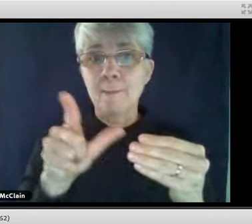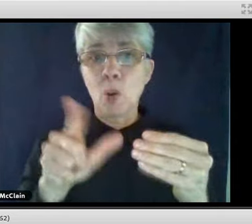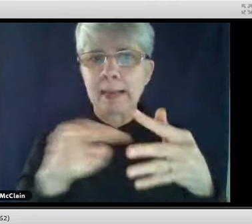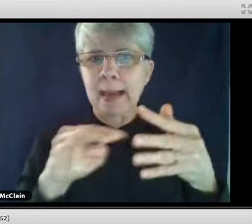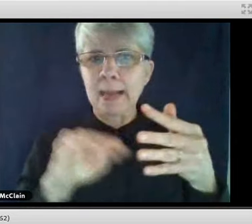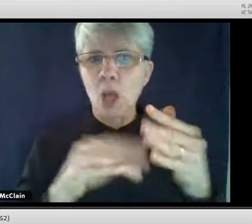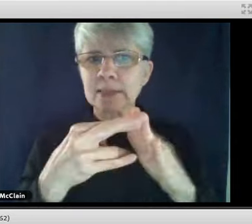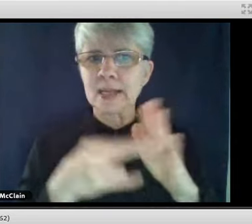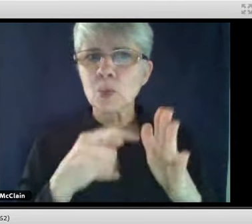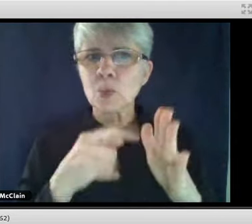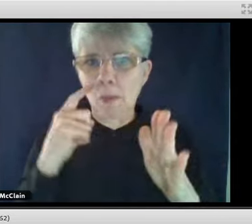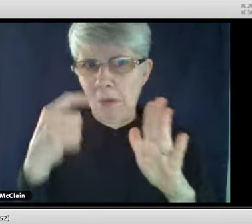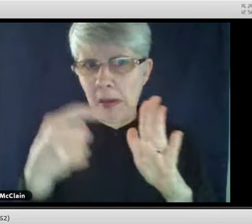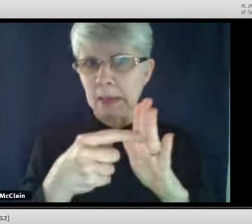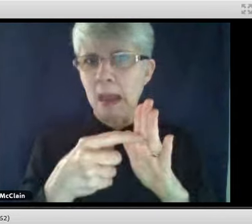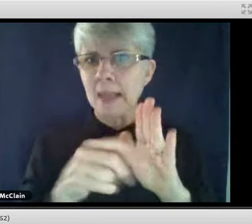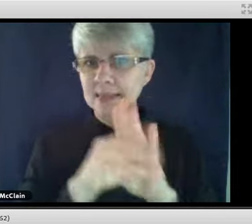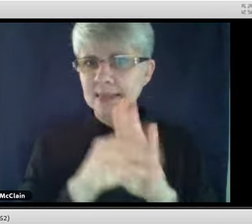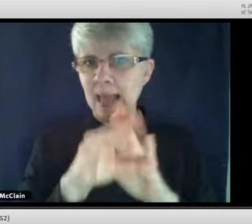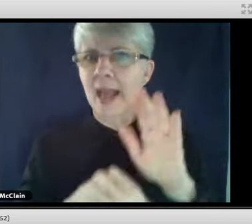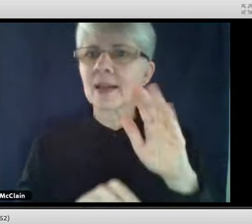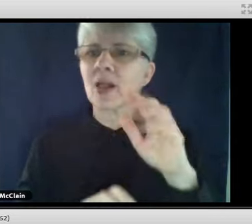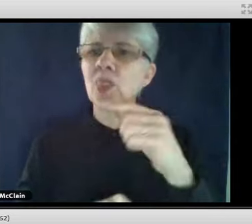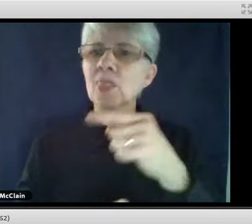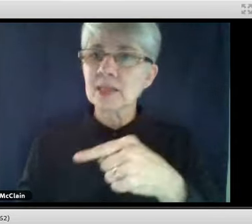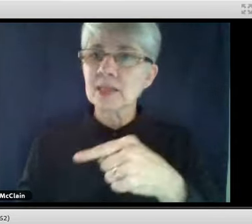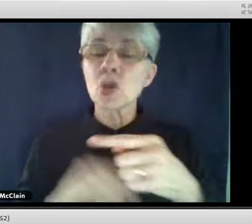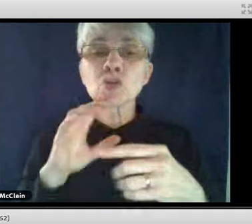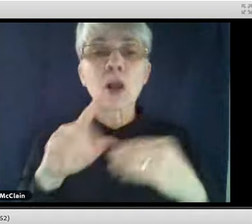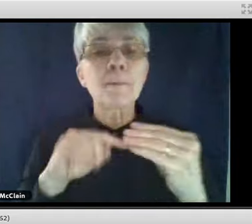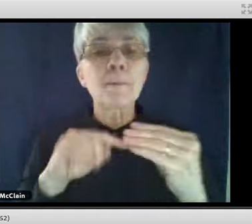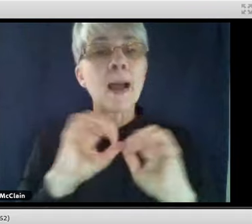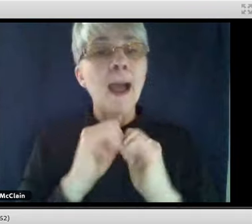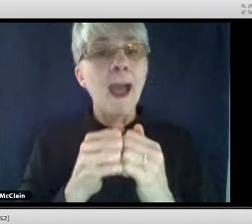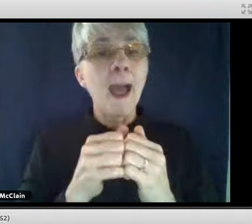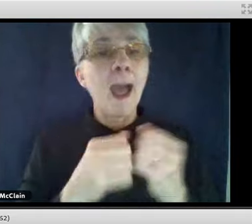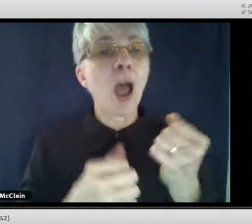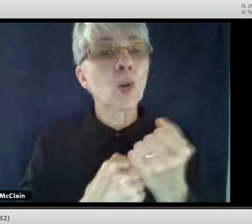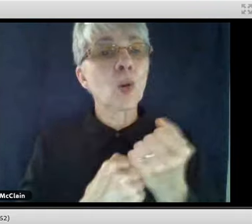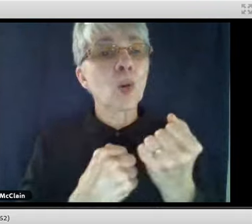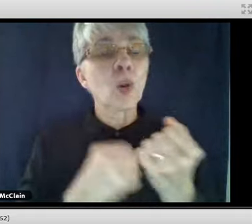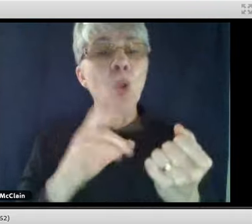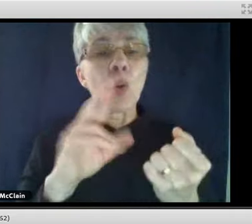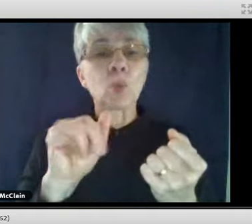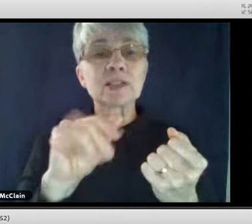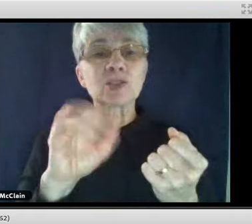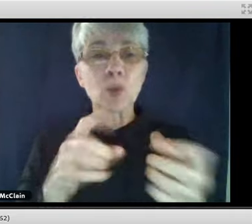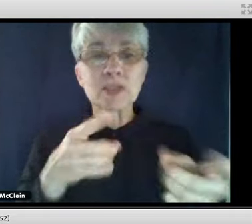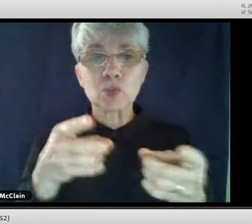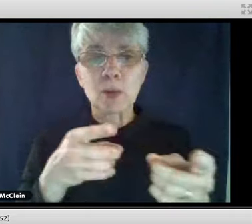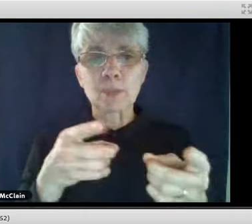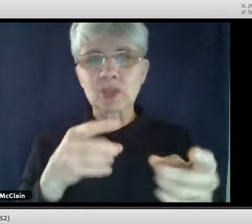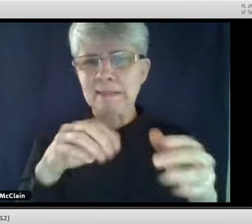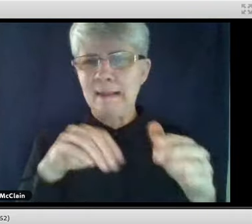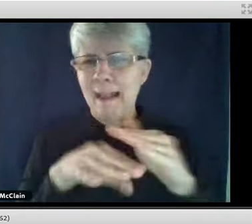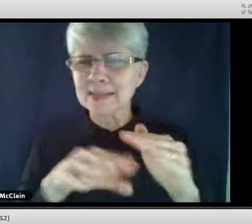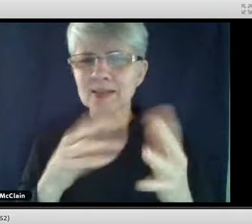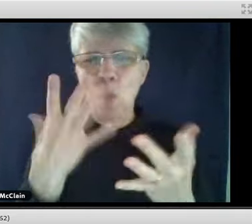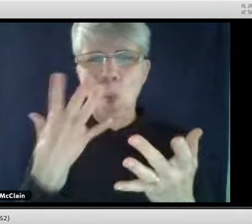may recognize this slide where I talked about how resource description and access, why